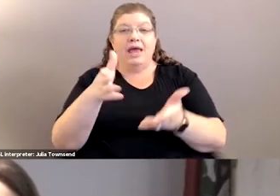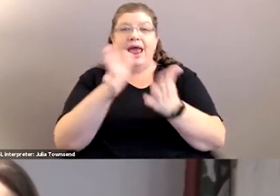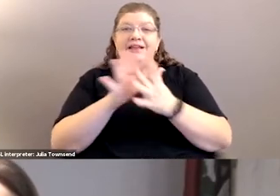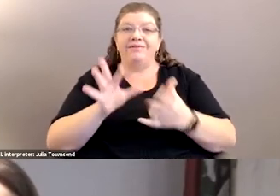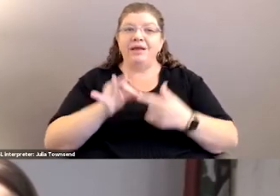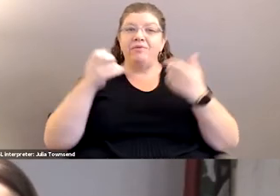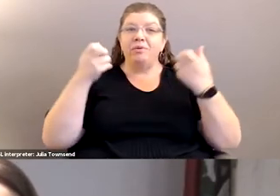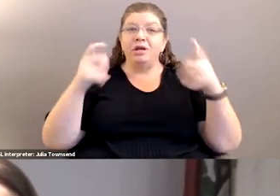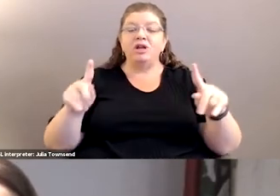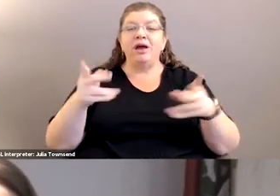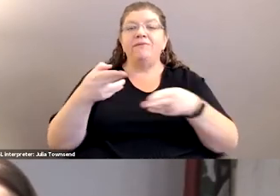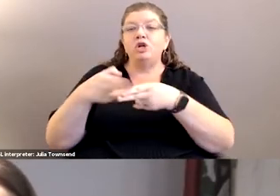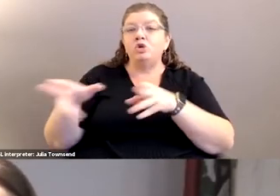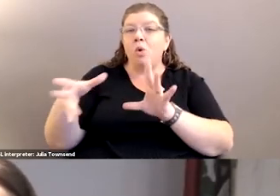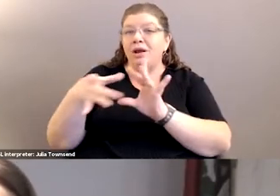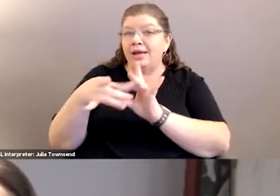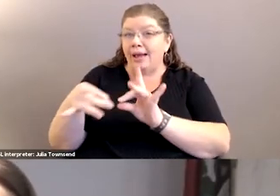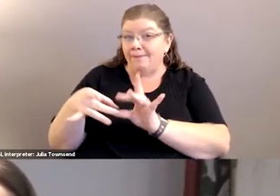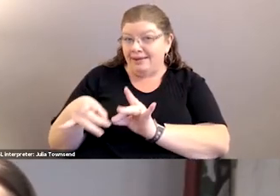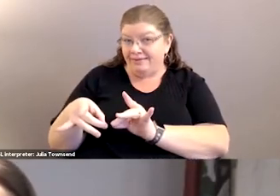of a short comment